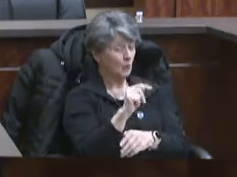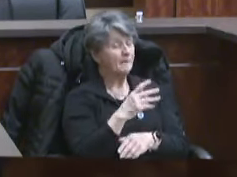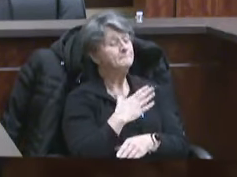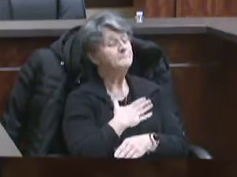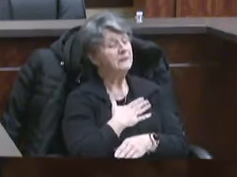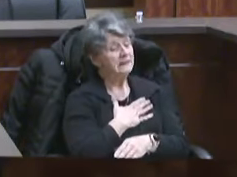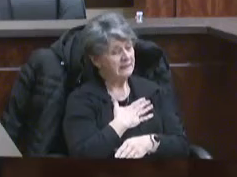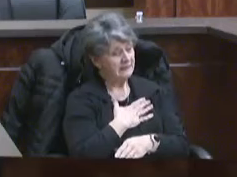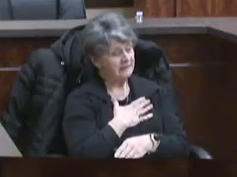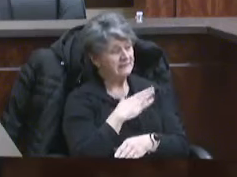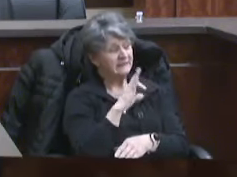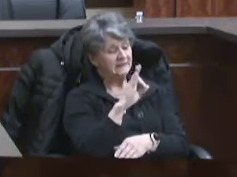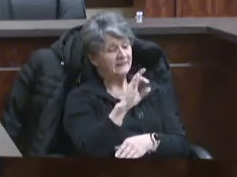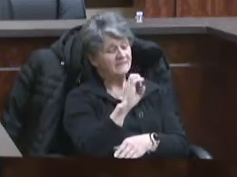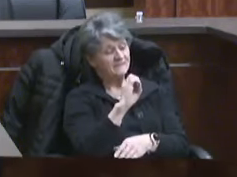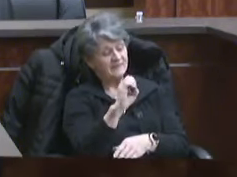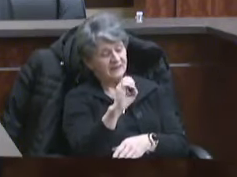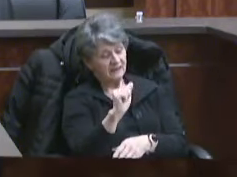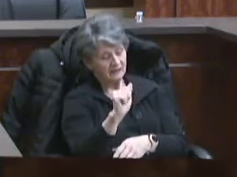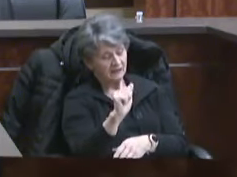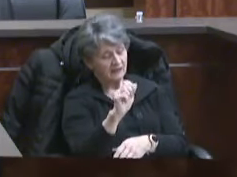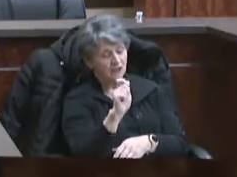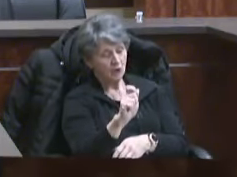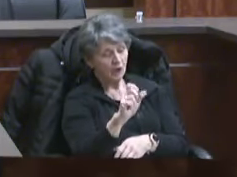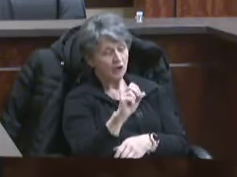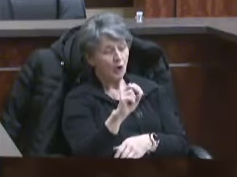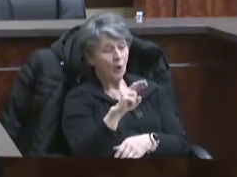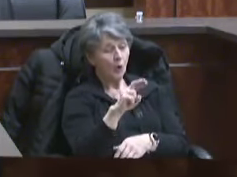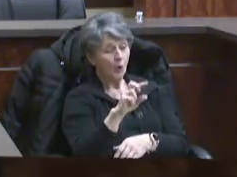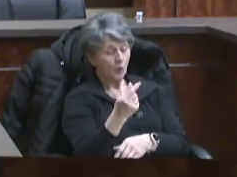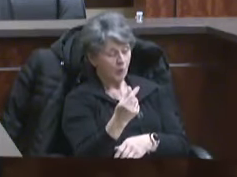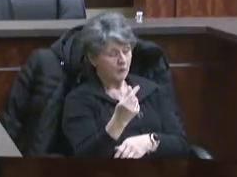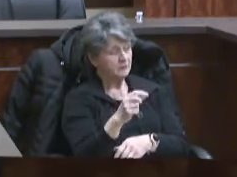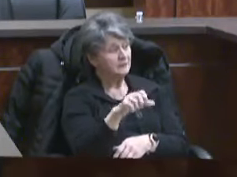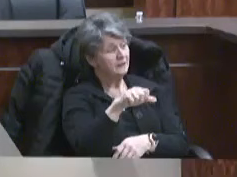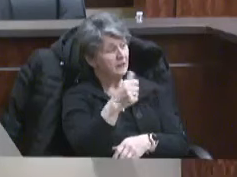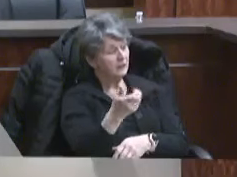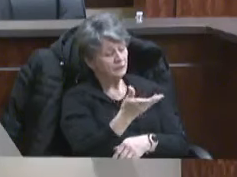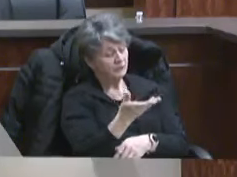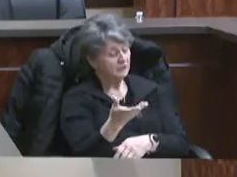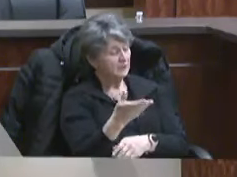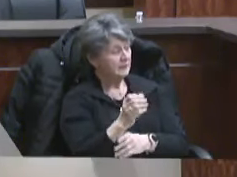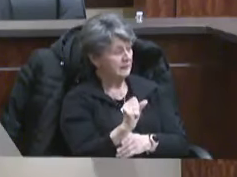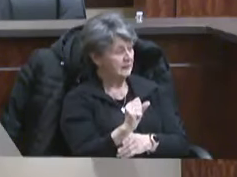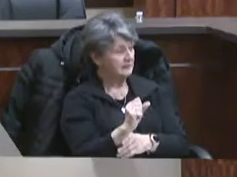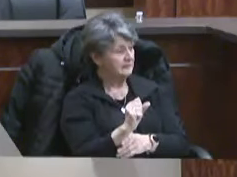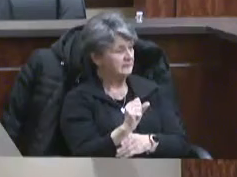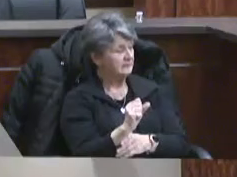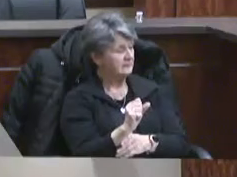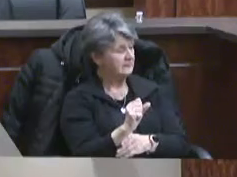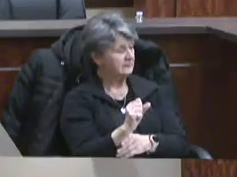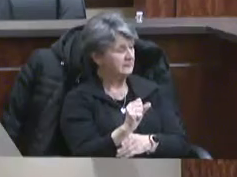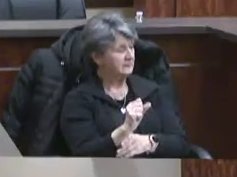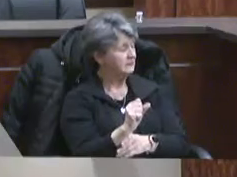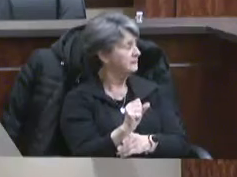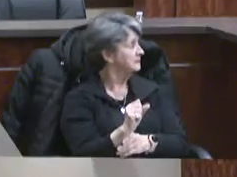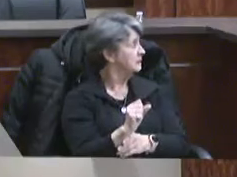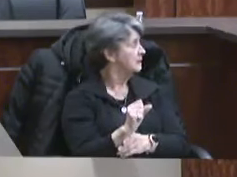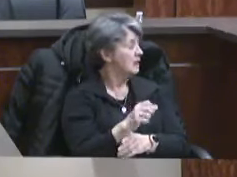please, FEEA.org. The other thing is, the Farmer's Almanac was